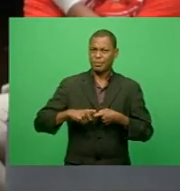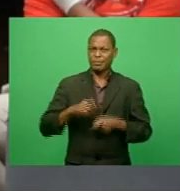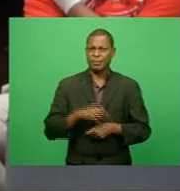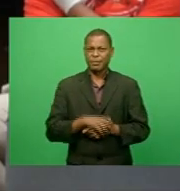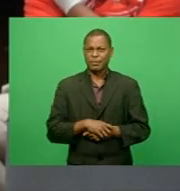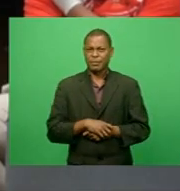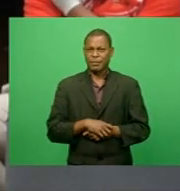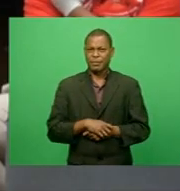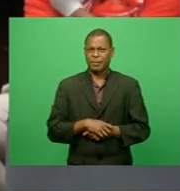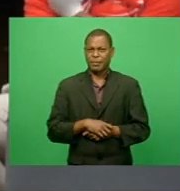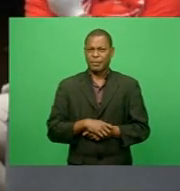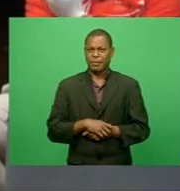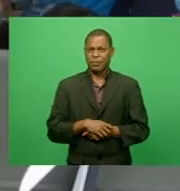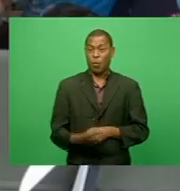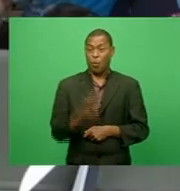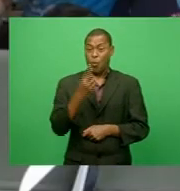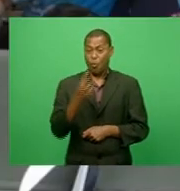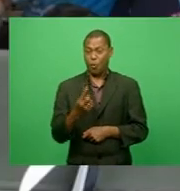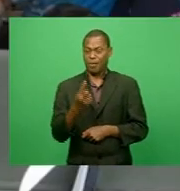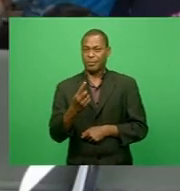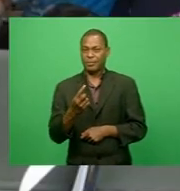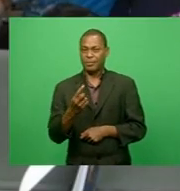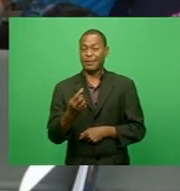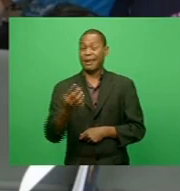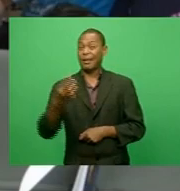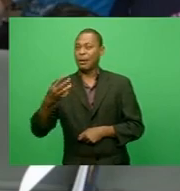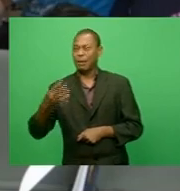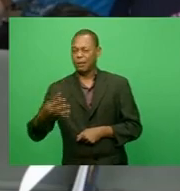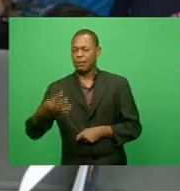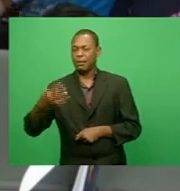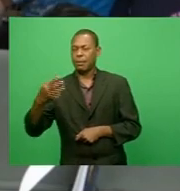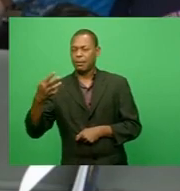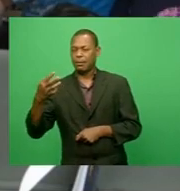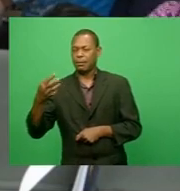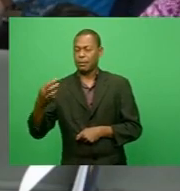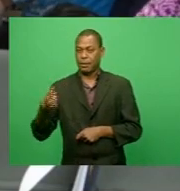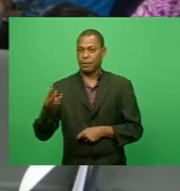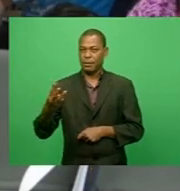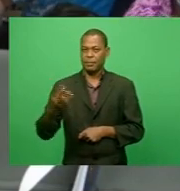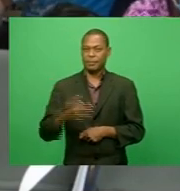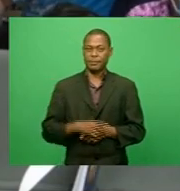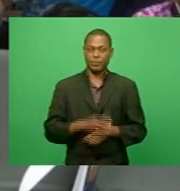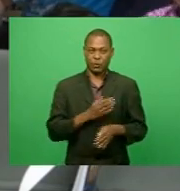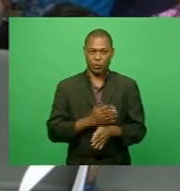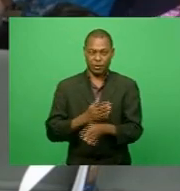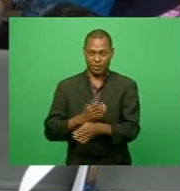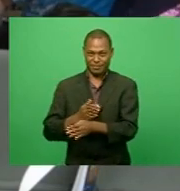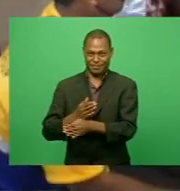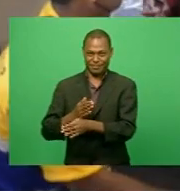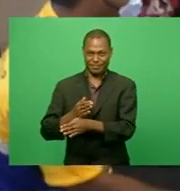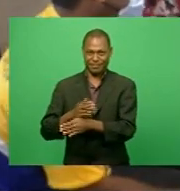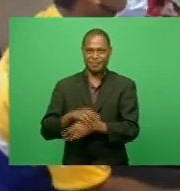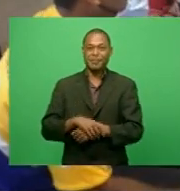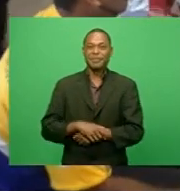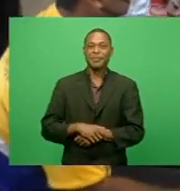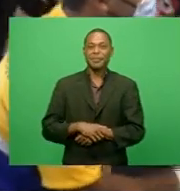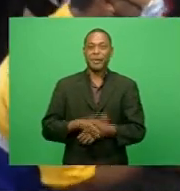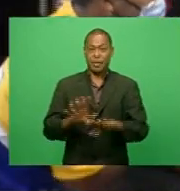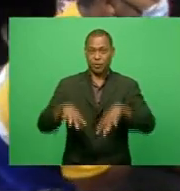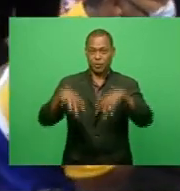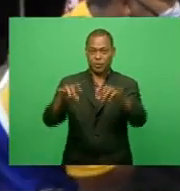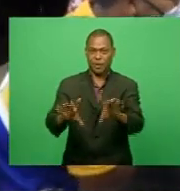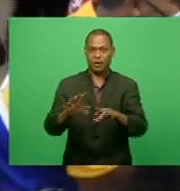and 193 Fijians have already been recruited under the regional workforce to work in the meat industry in